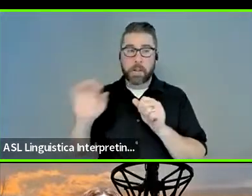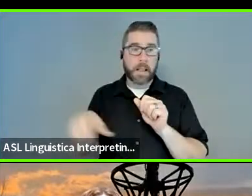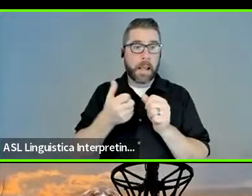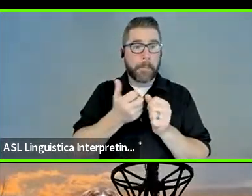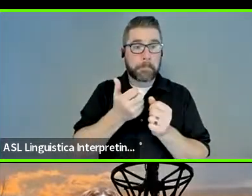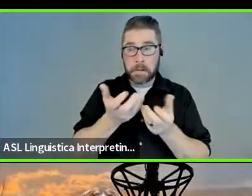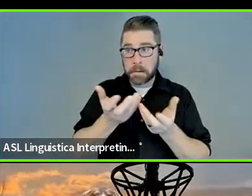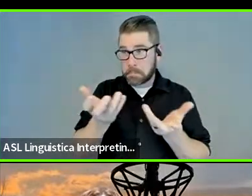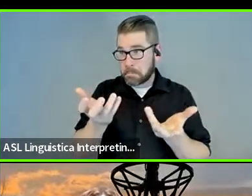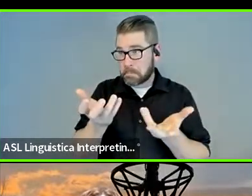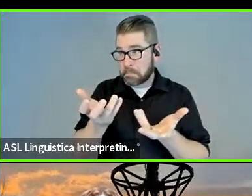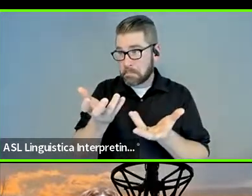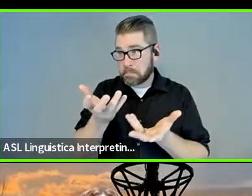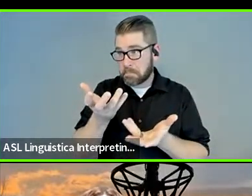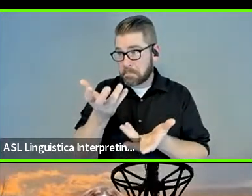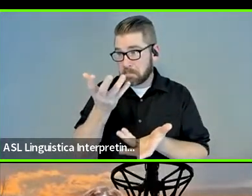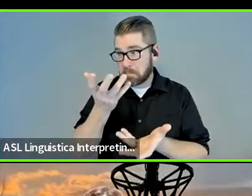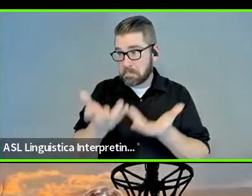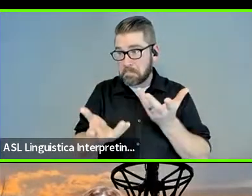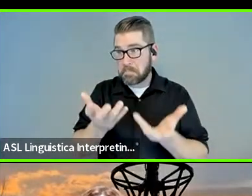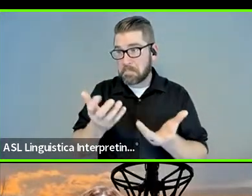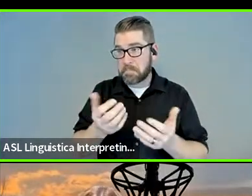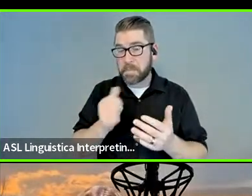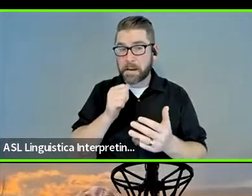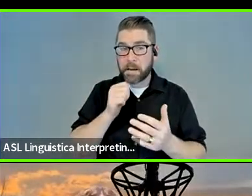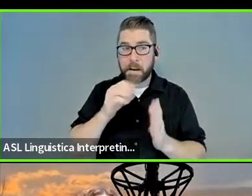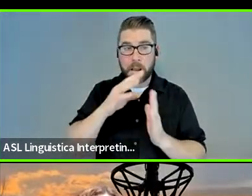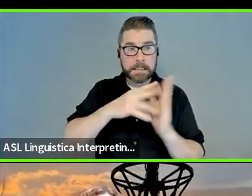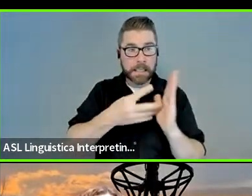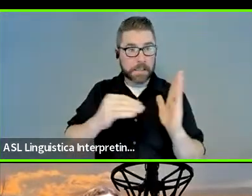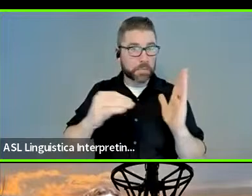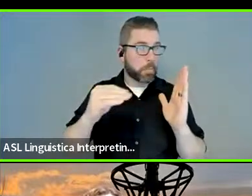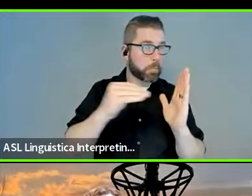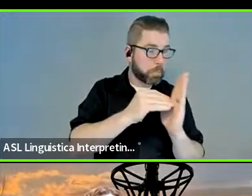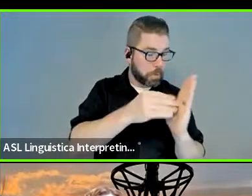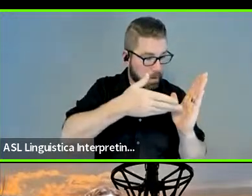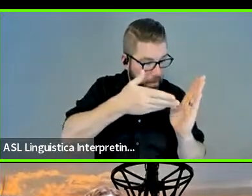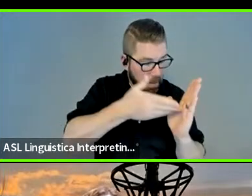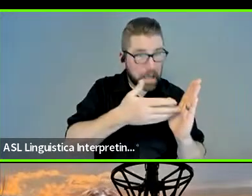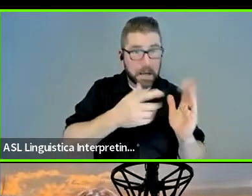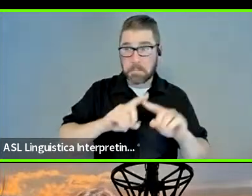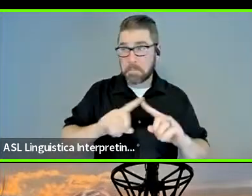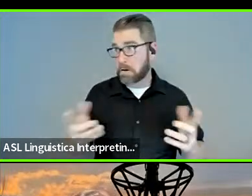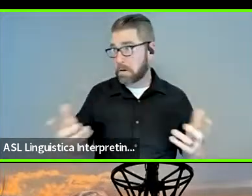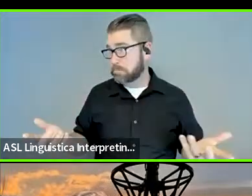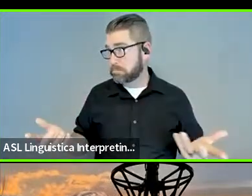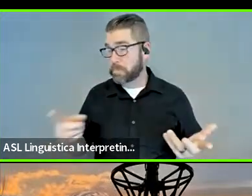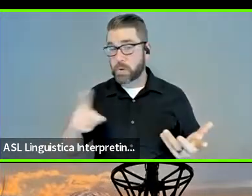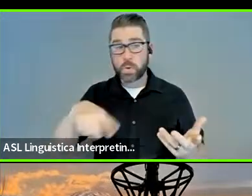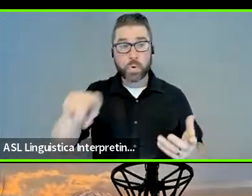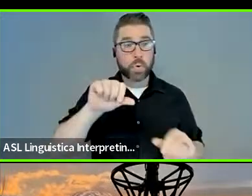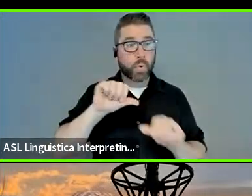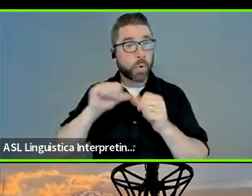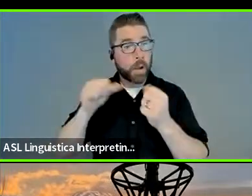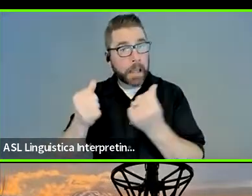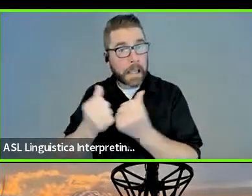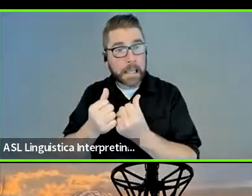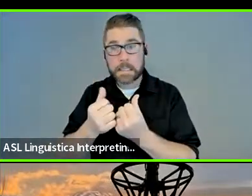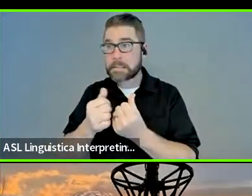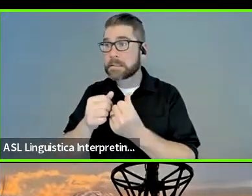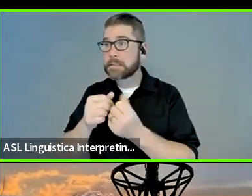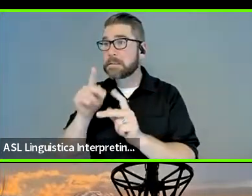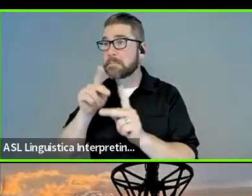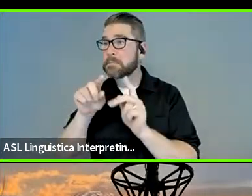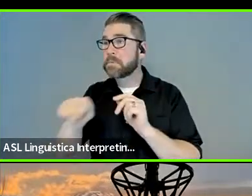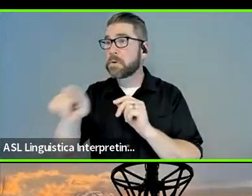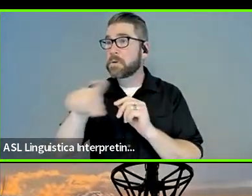have scheduled time to have you give an update. But if our agency folks have some updates now, this would be the time to share before